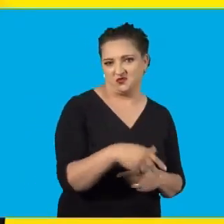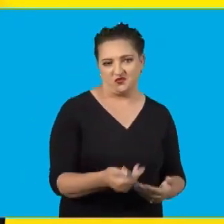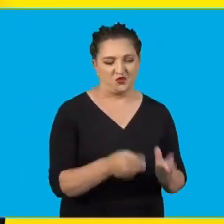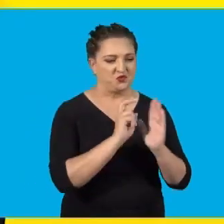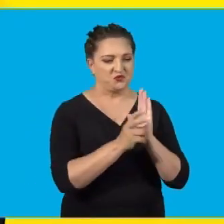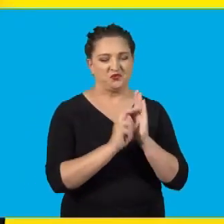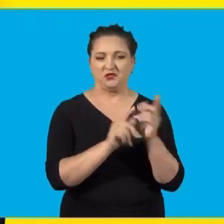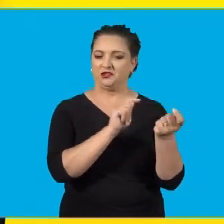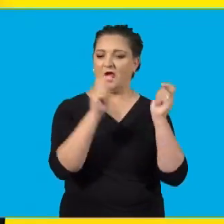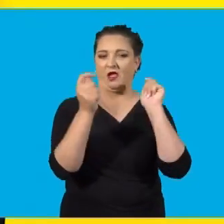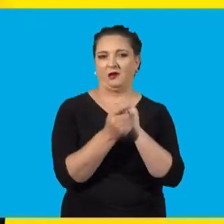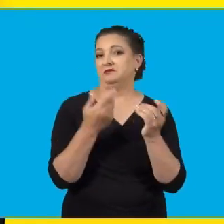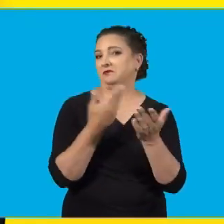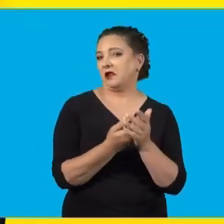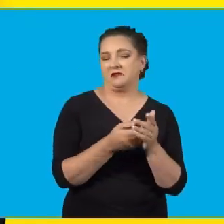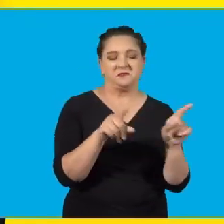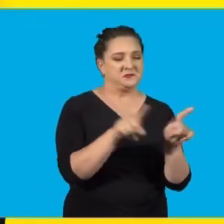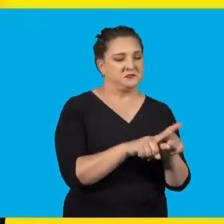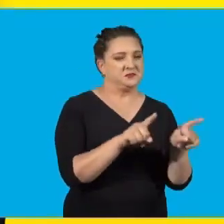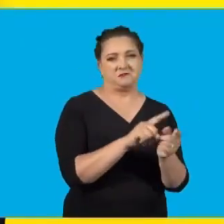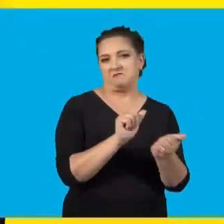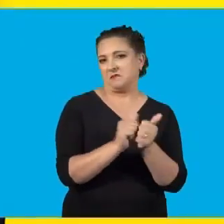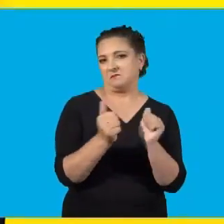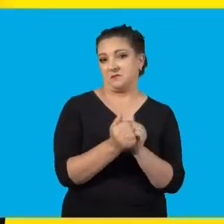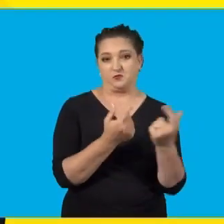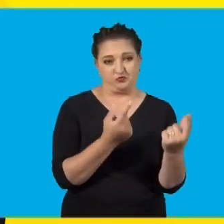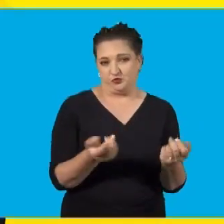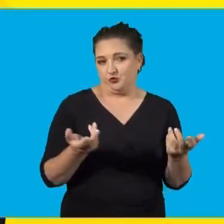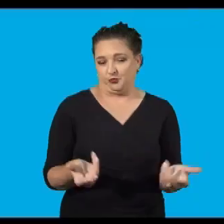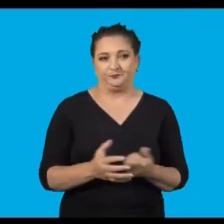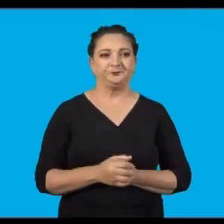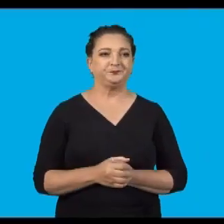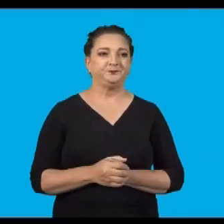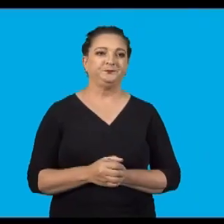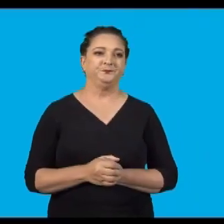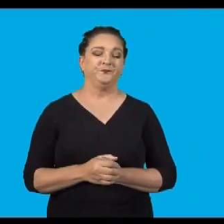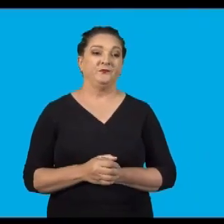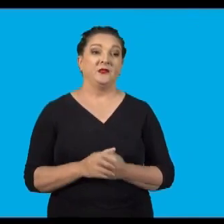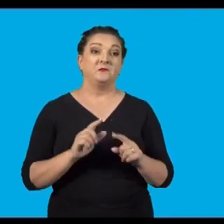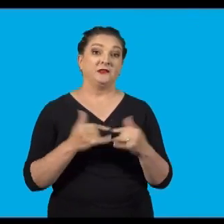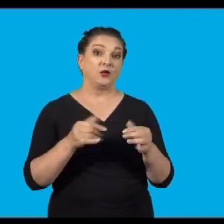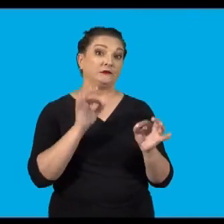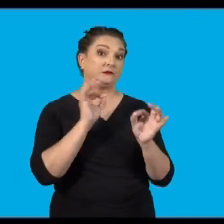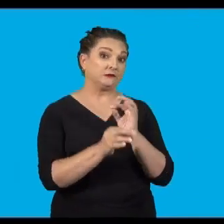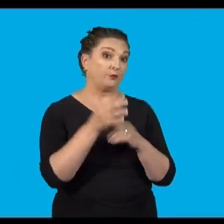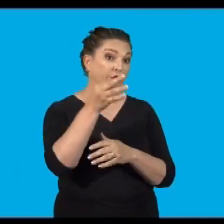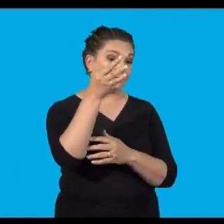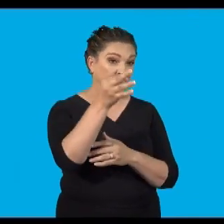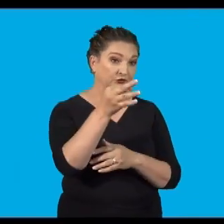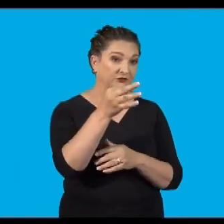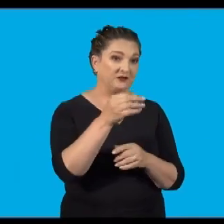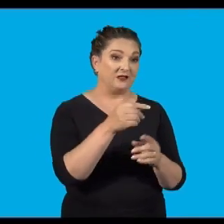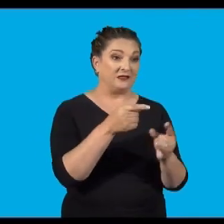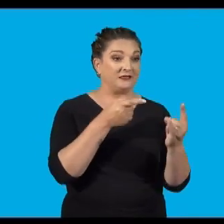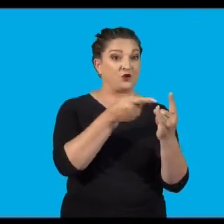when I apply my rules to change it, we can see the result or in our response, all right? The simple future